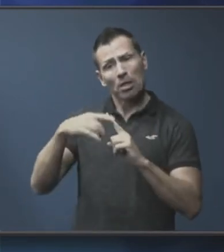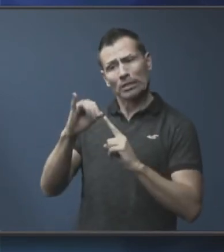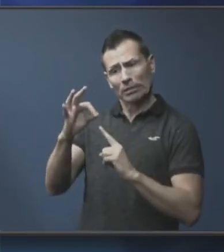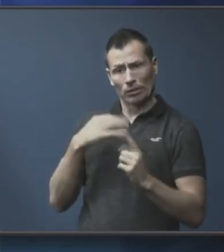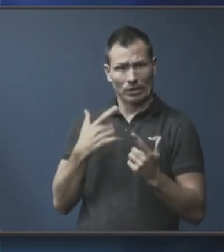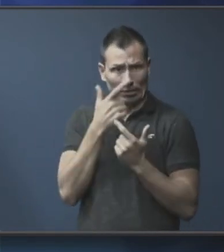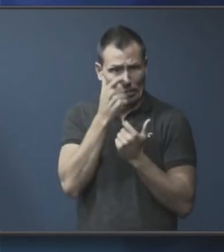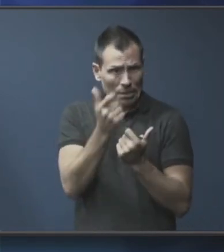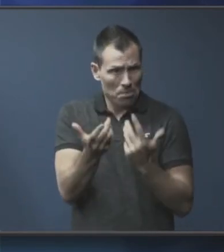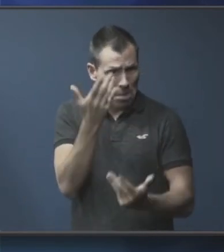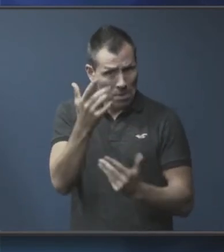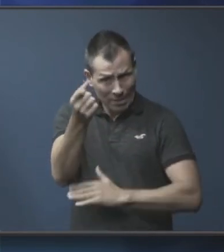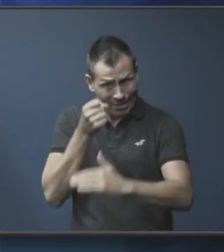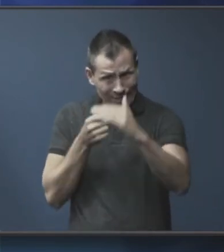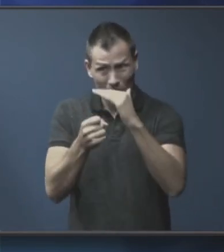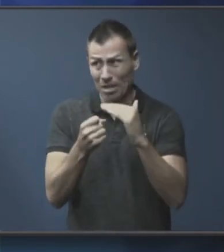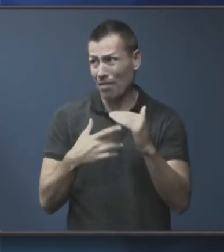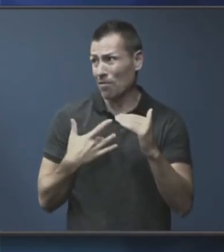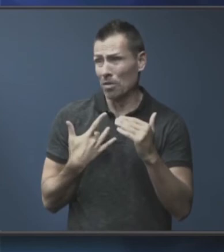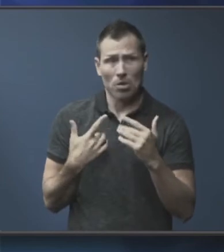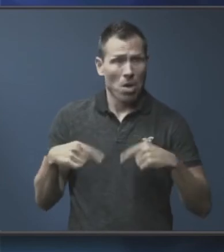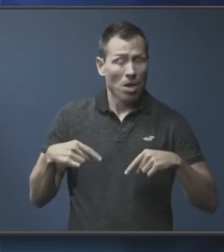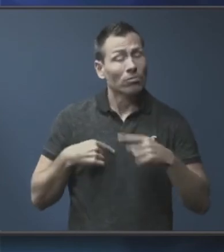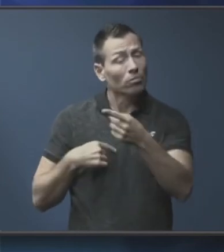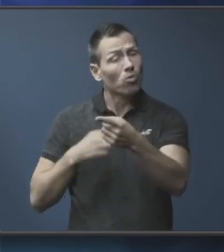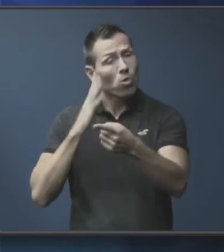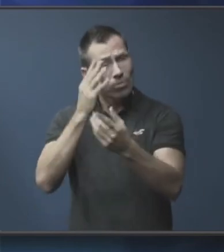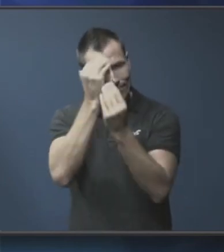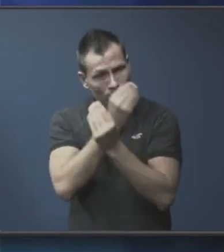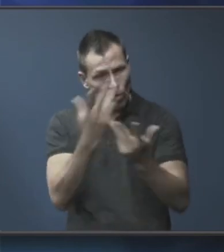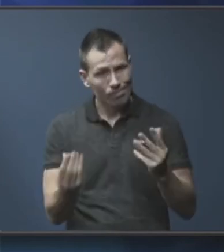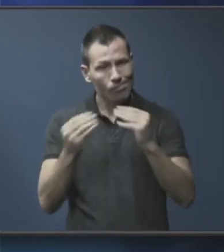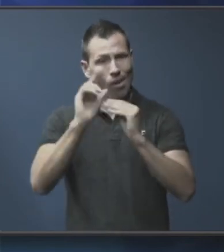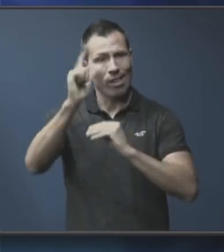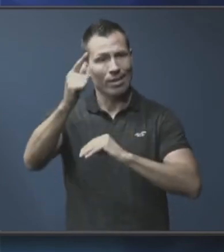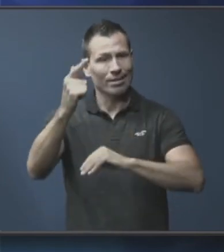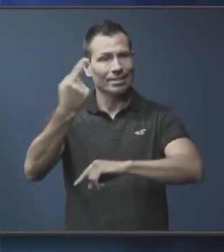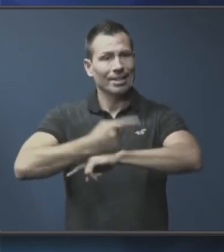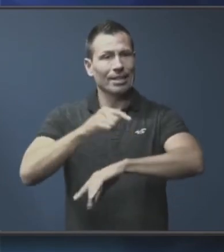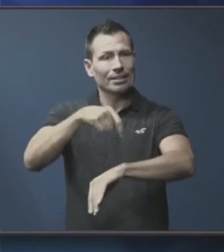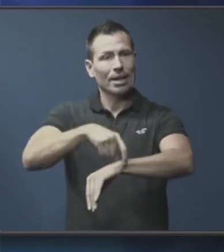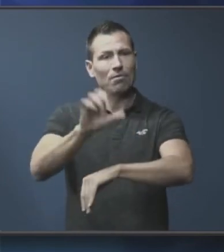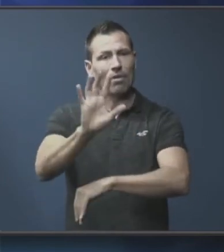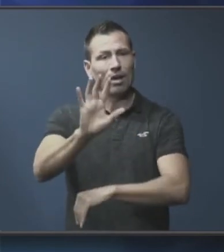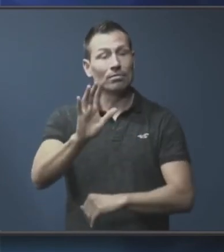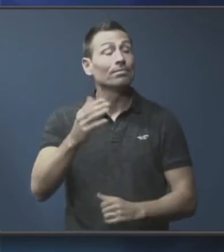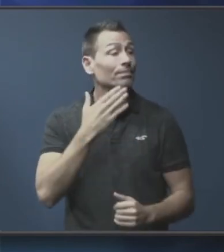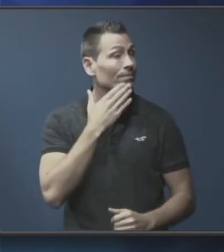Okay? Anything else? Thank you very much.